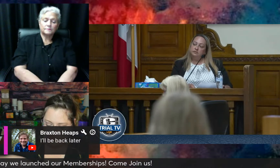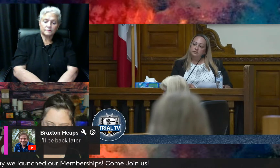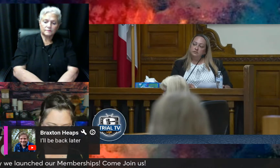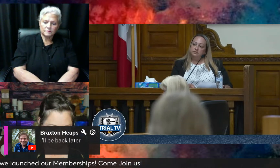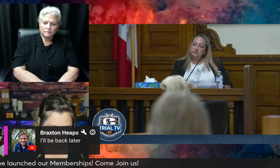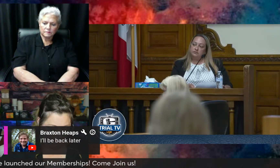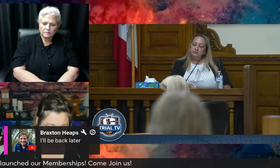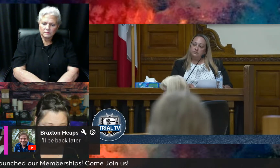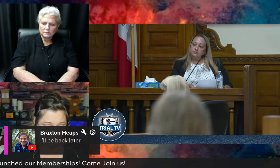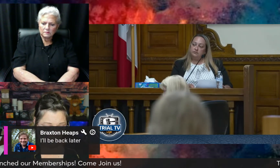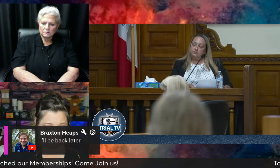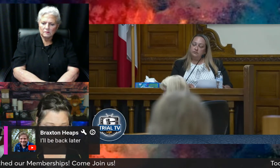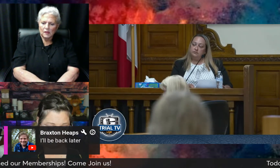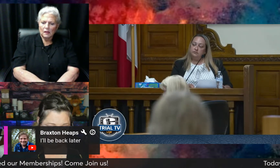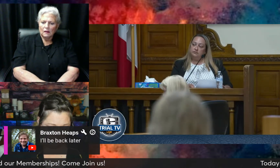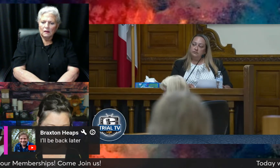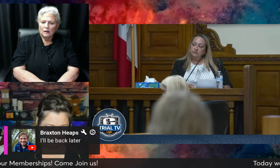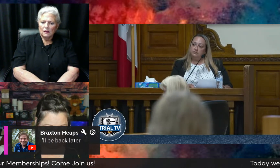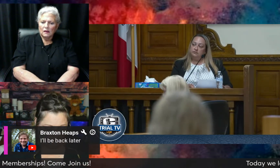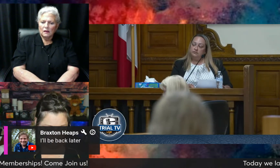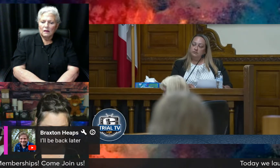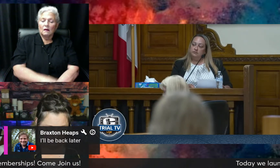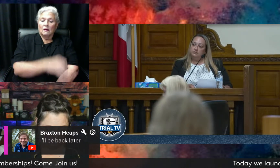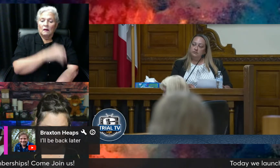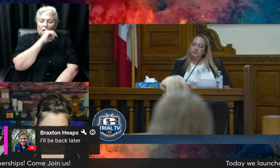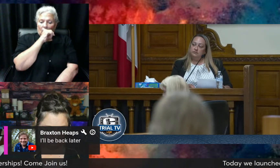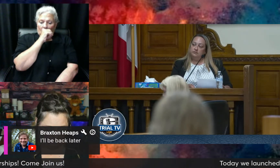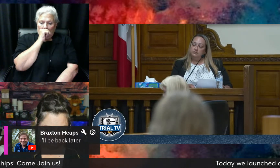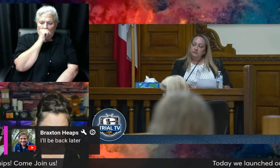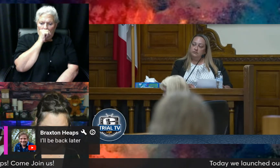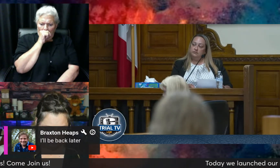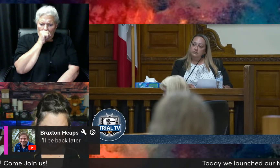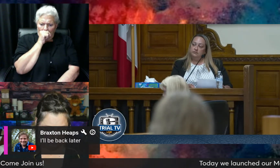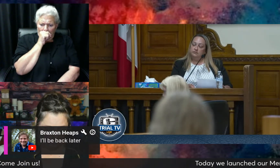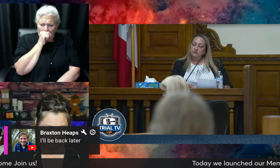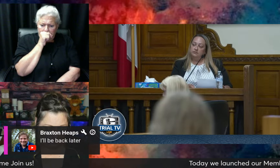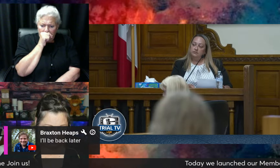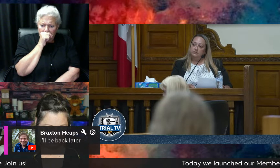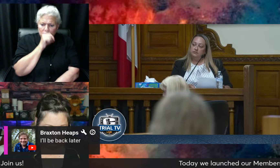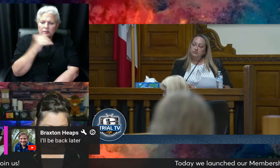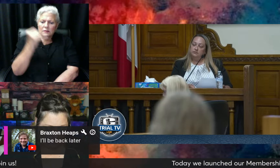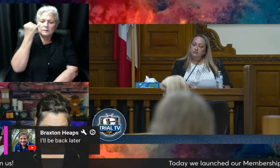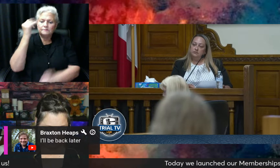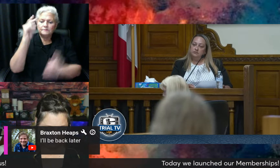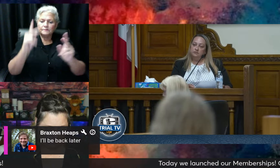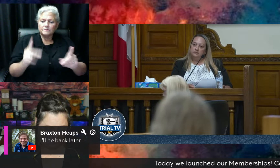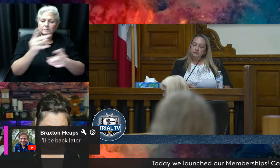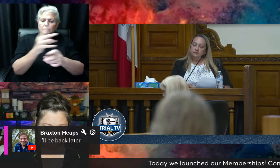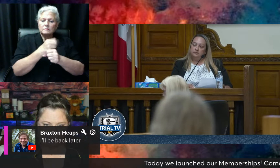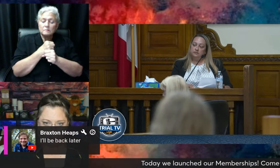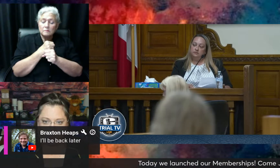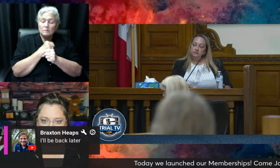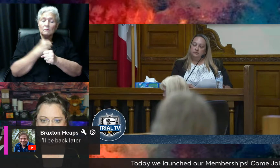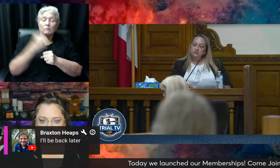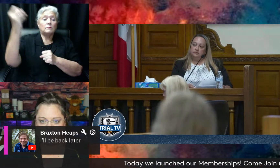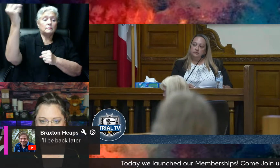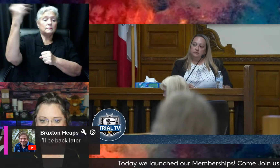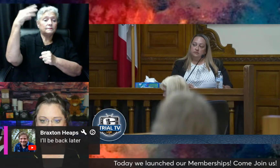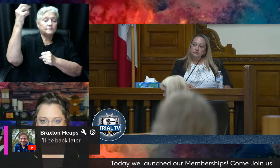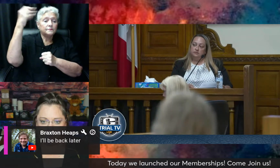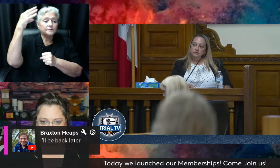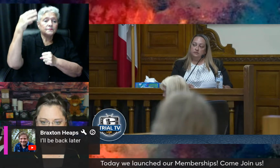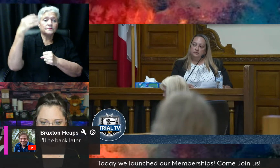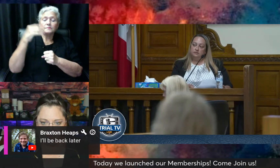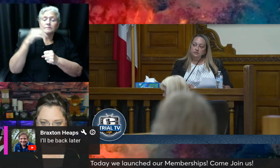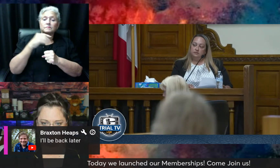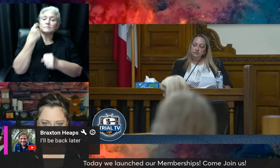If a person had taken a shower recently, would you think there'd be a better probability